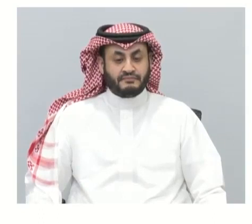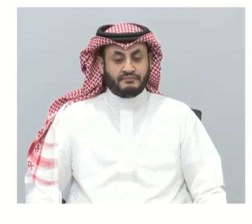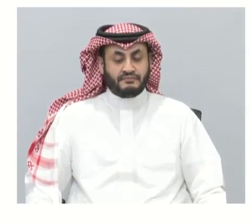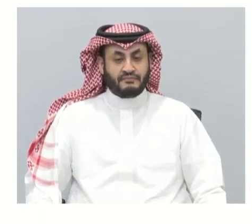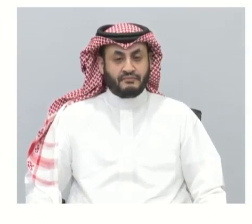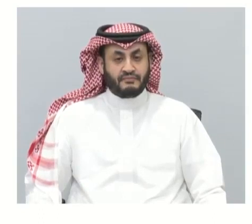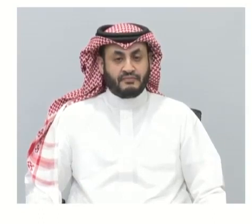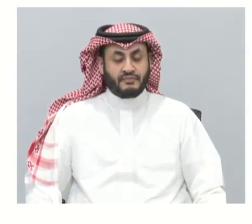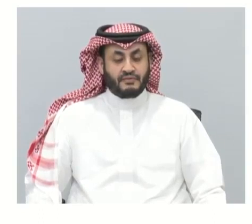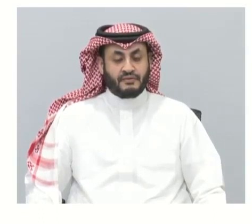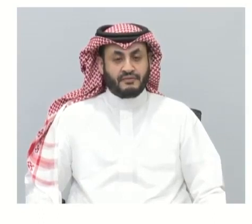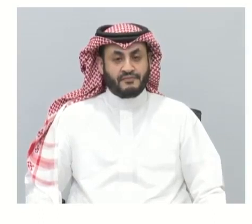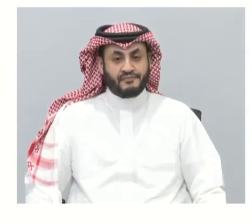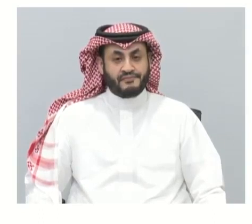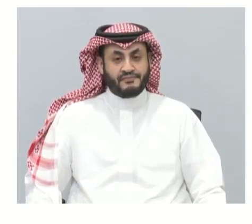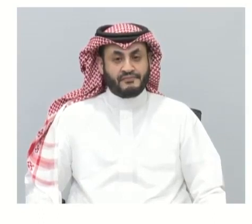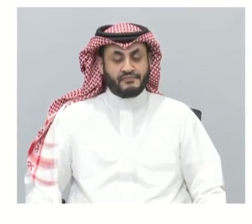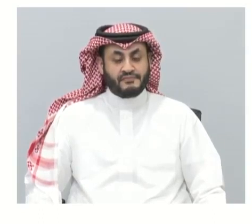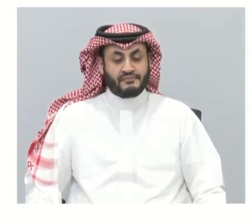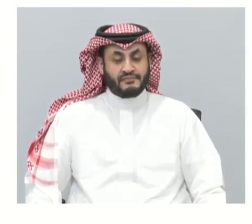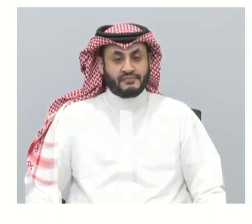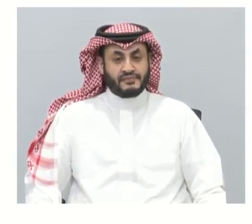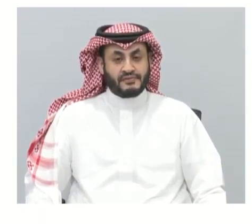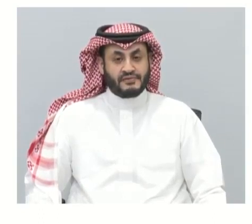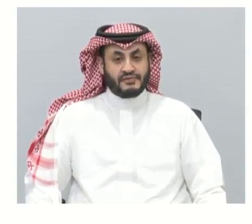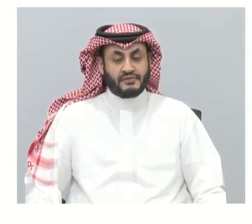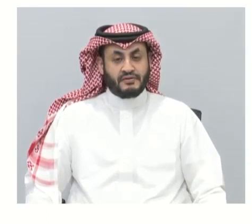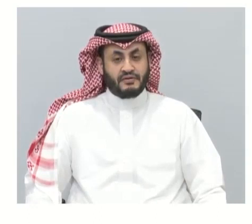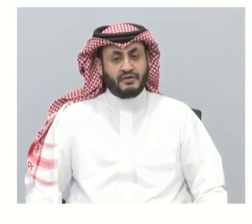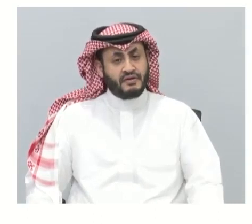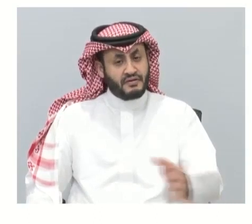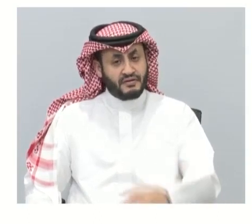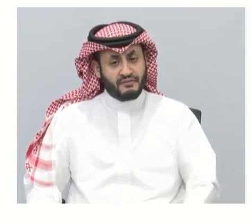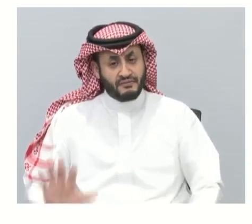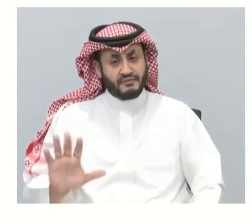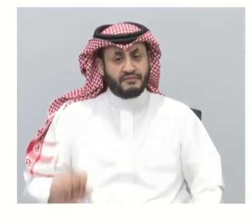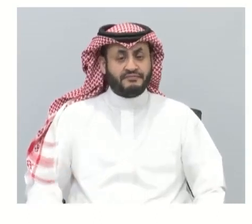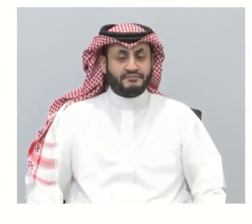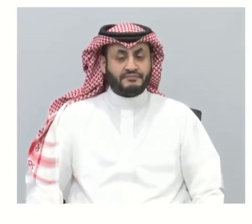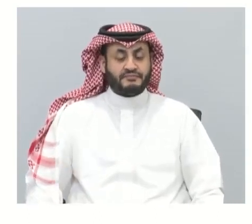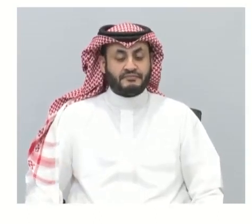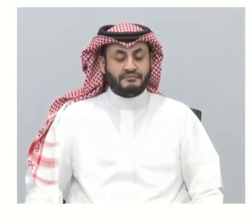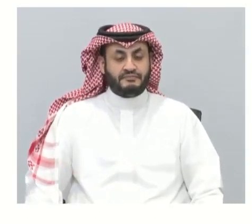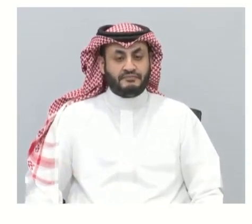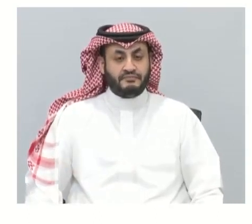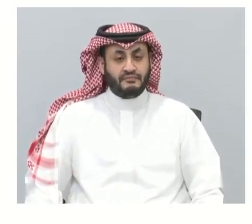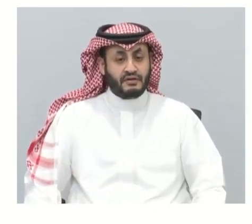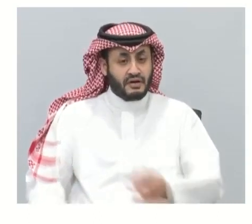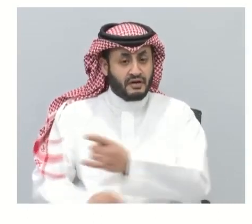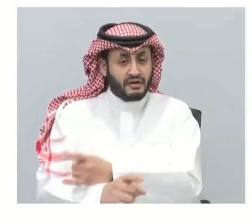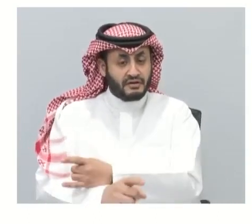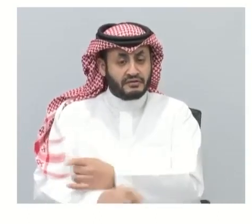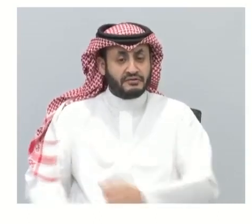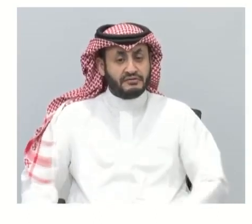the speaker with or against learning through computers and the internet. Our teacher says that